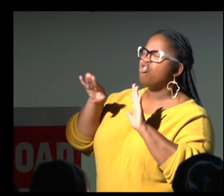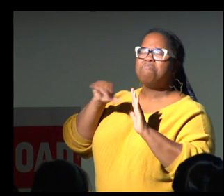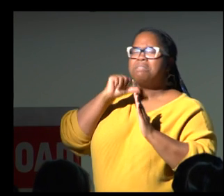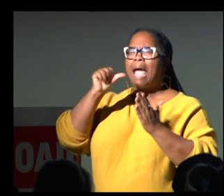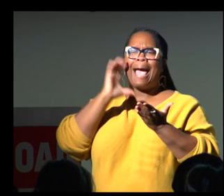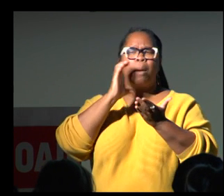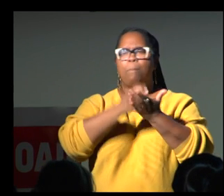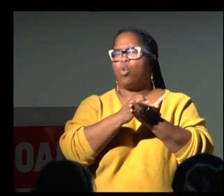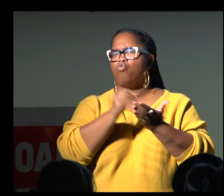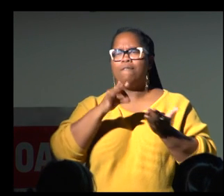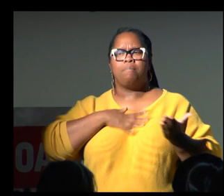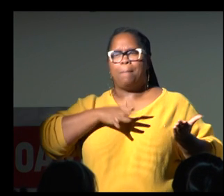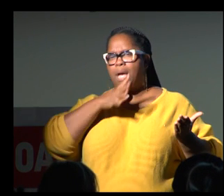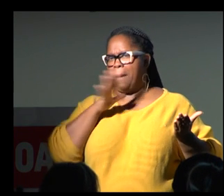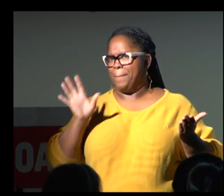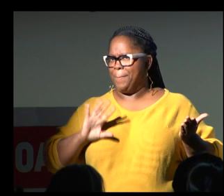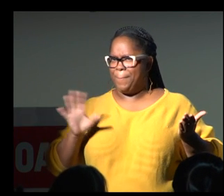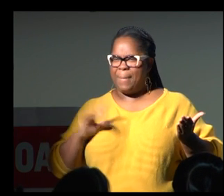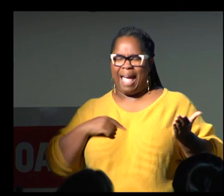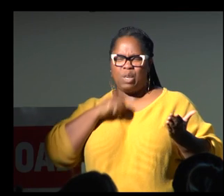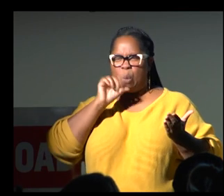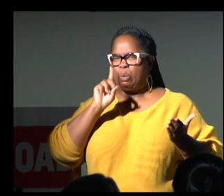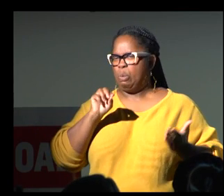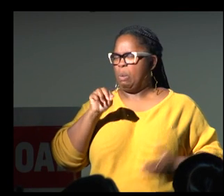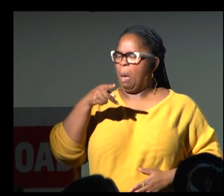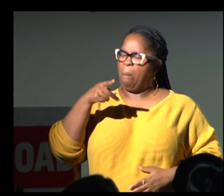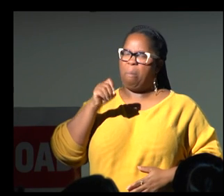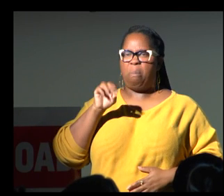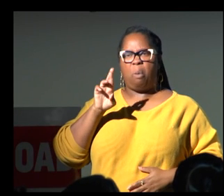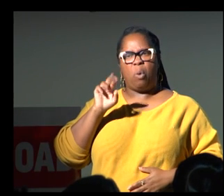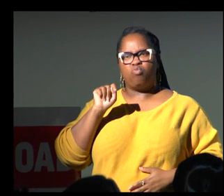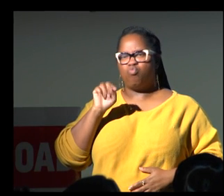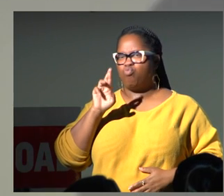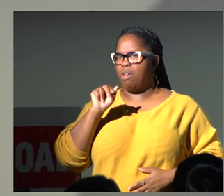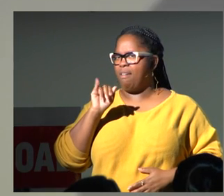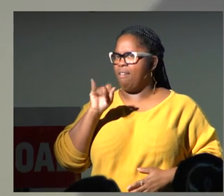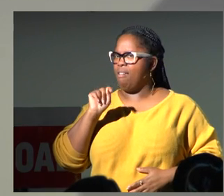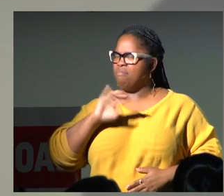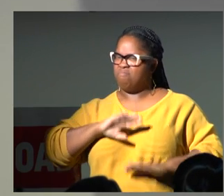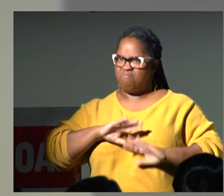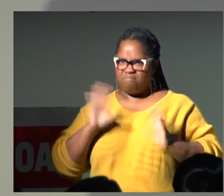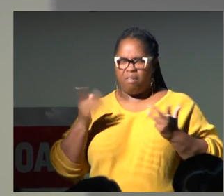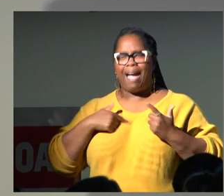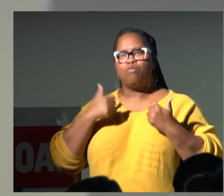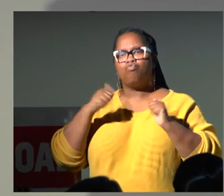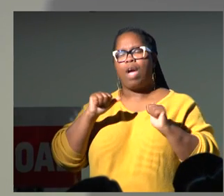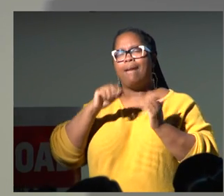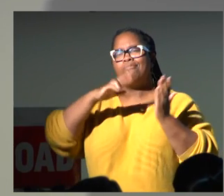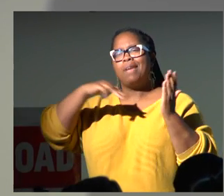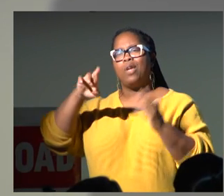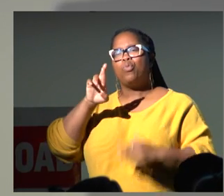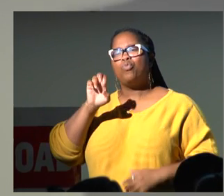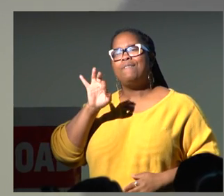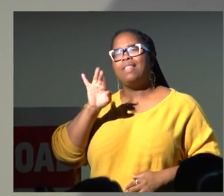portrait. I don't do portraits. Right. I try to paint the reflections of